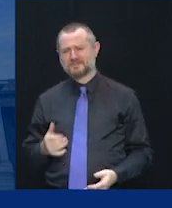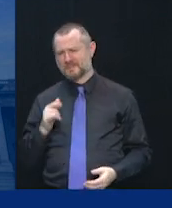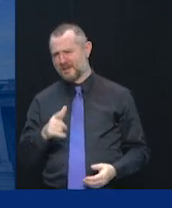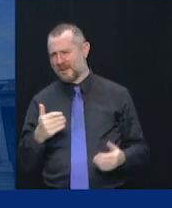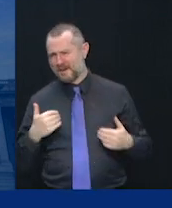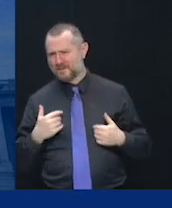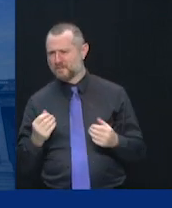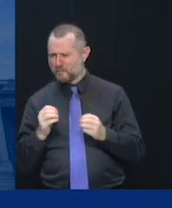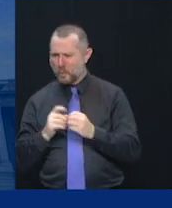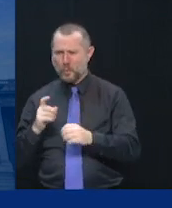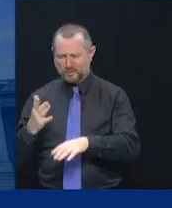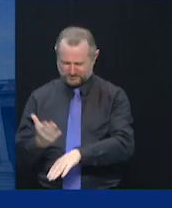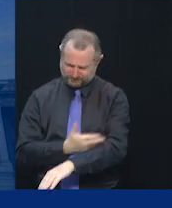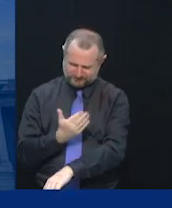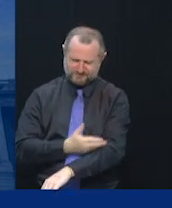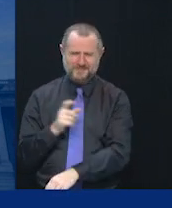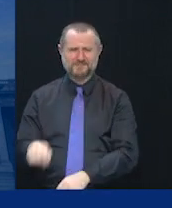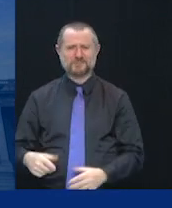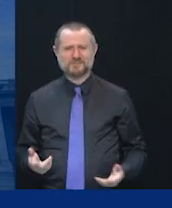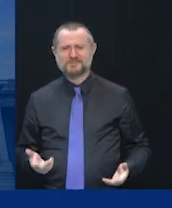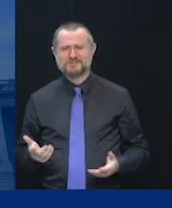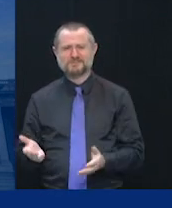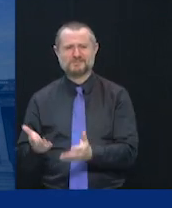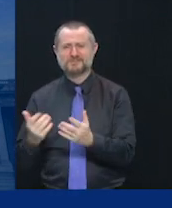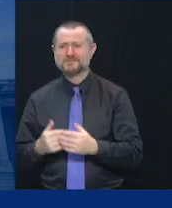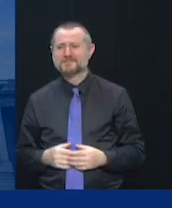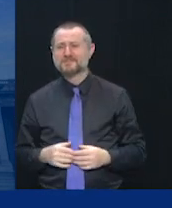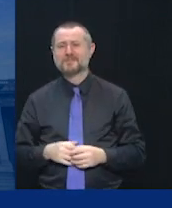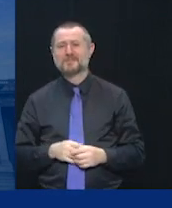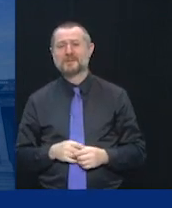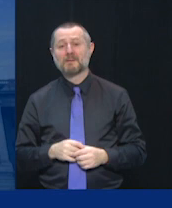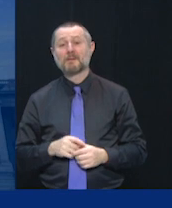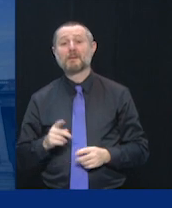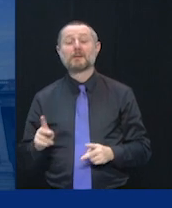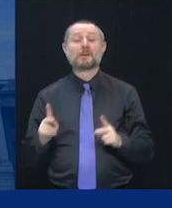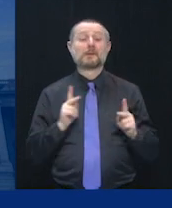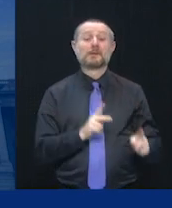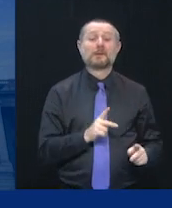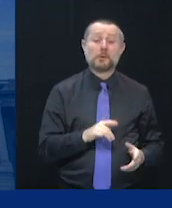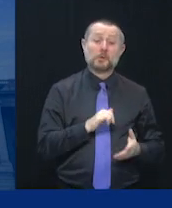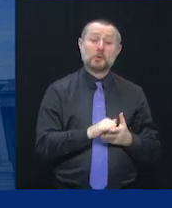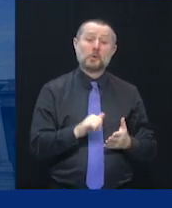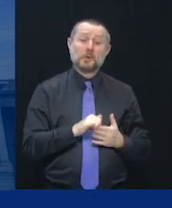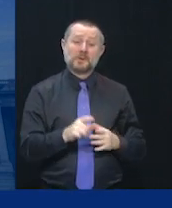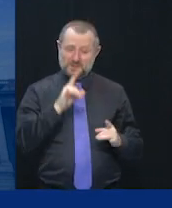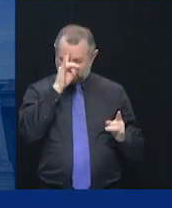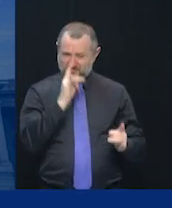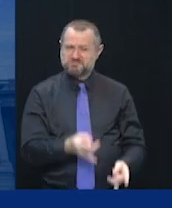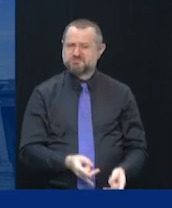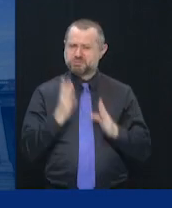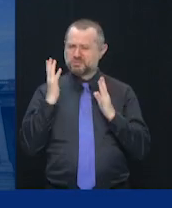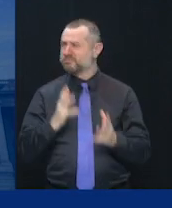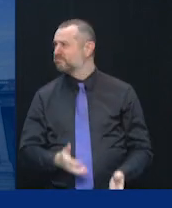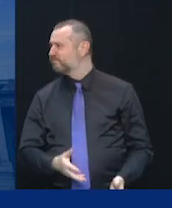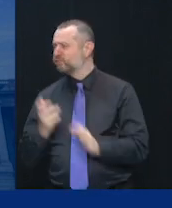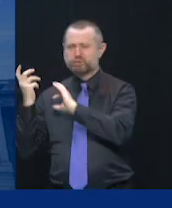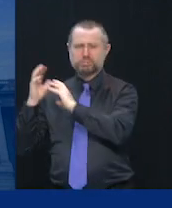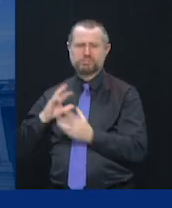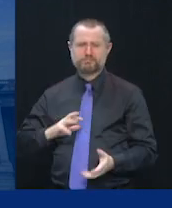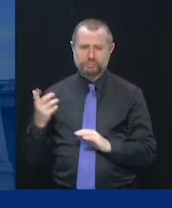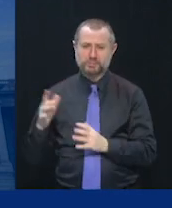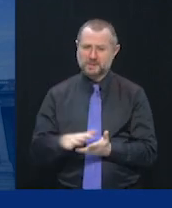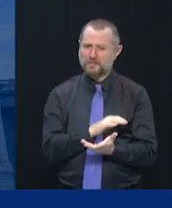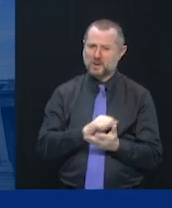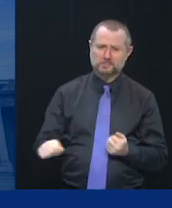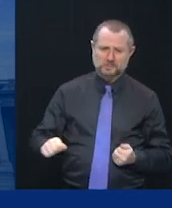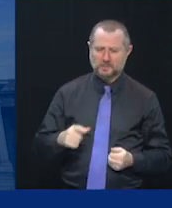do. No house was more damaged than the house of the state of New York. That is a fact